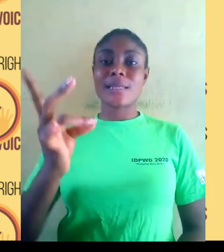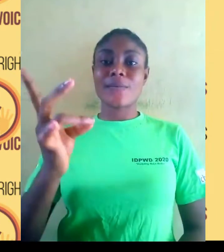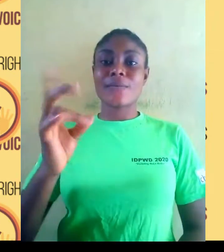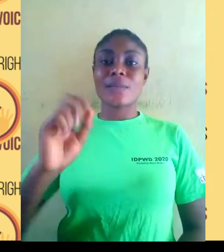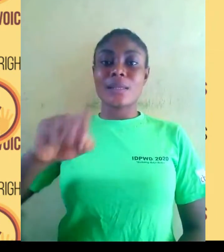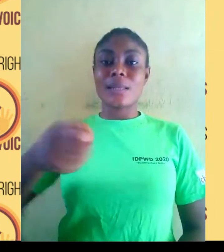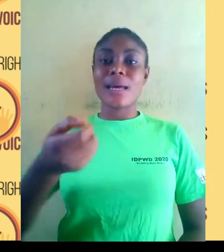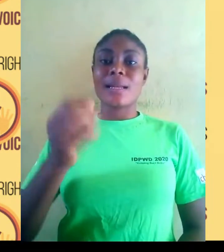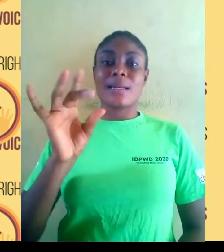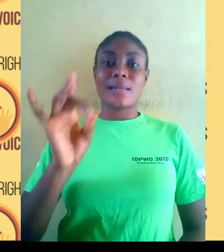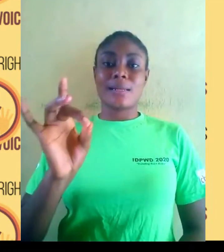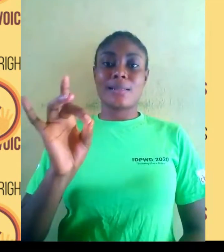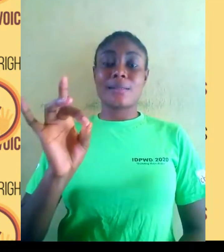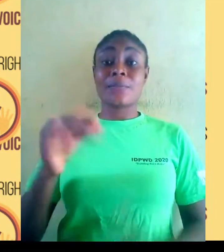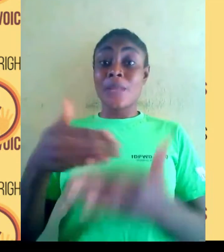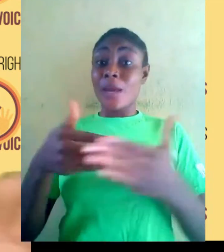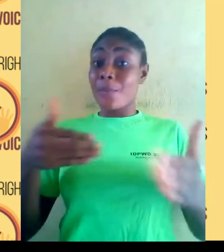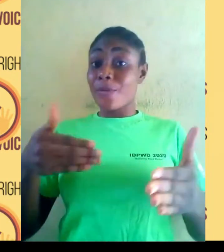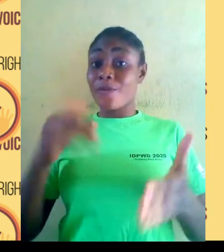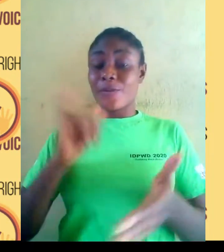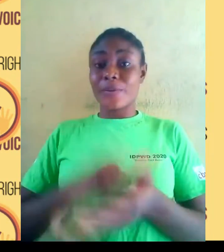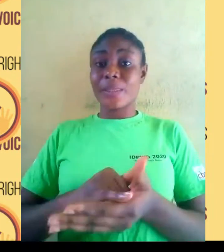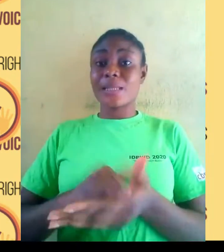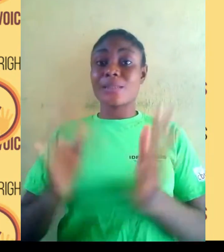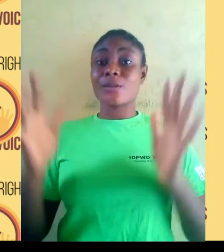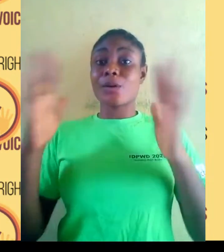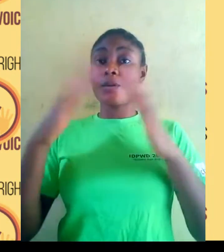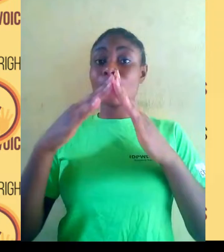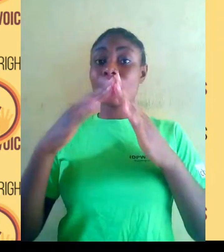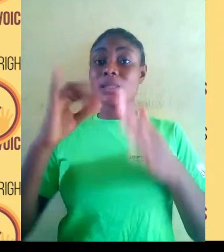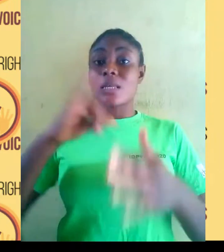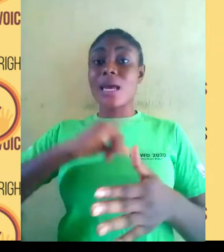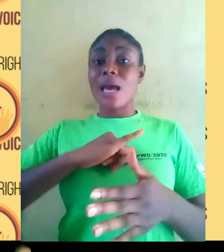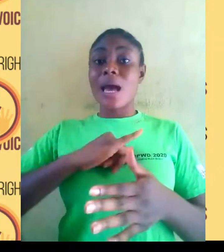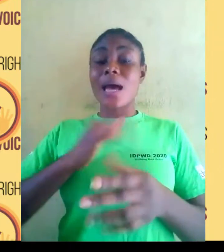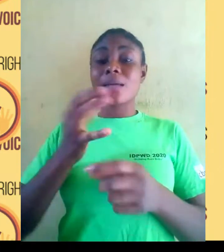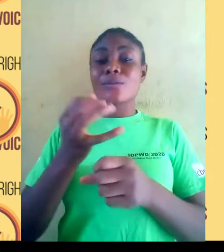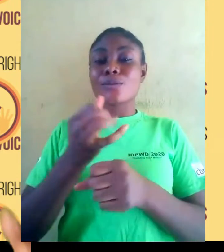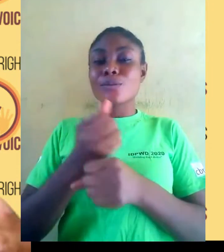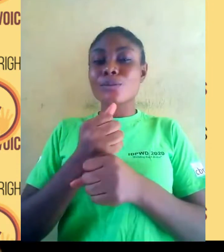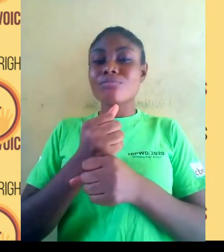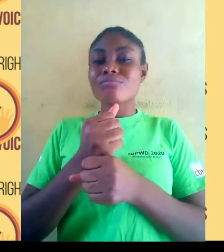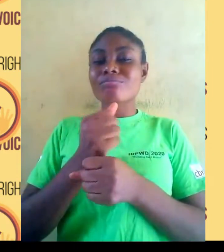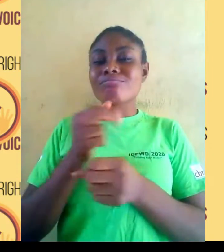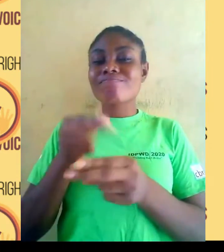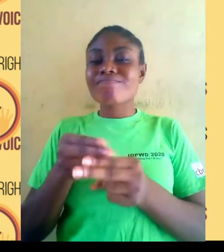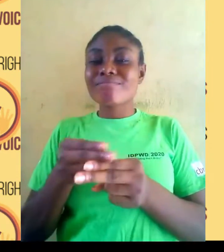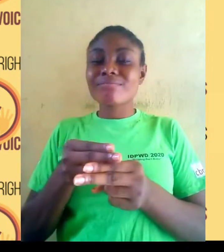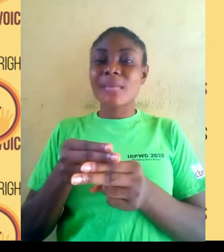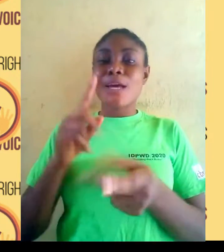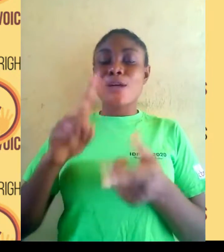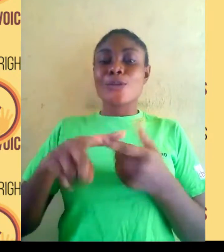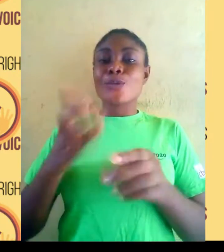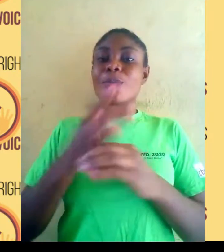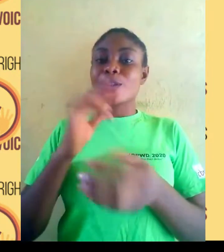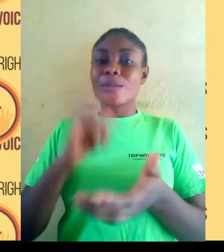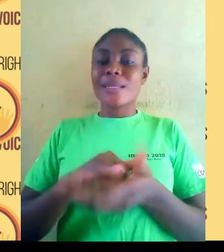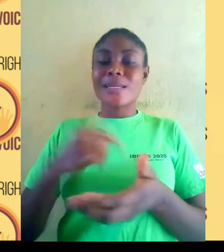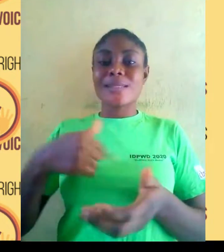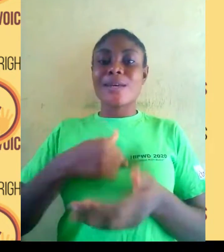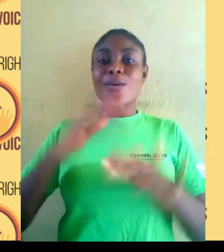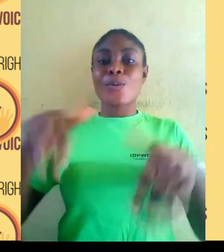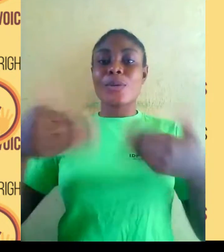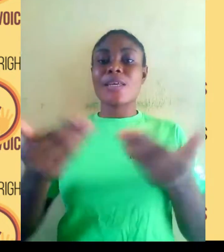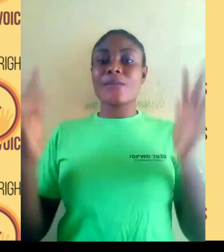and 8th. And prior to that conference, I had to take a pause to ensure that we gave